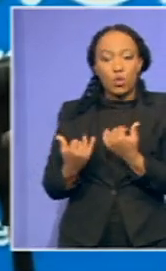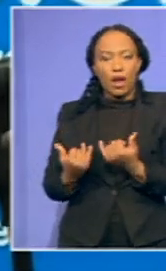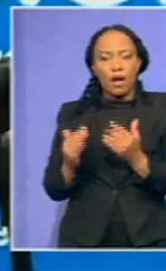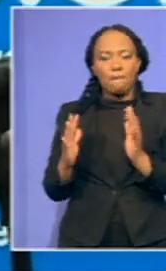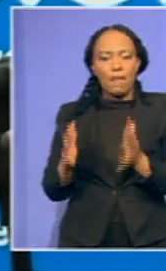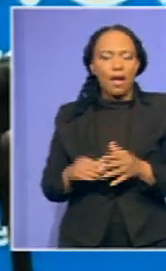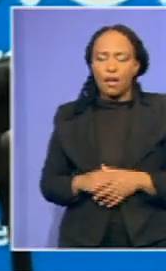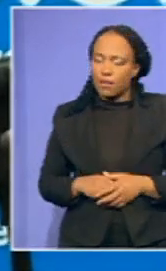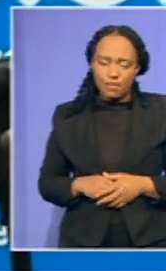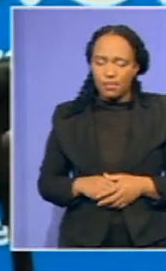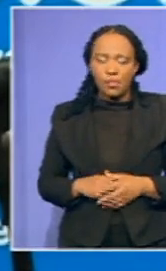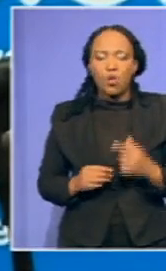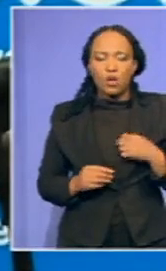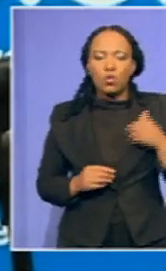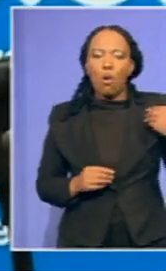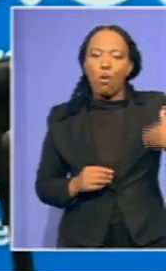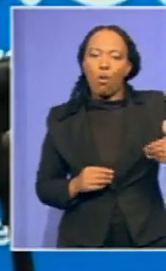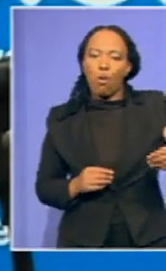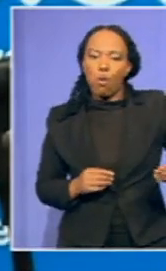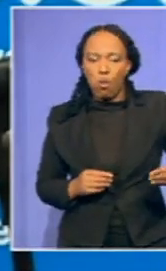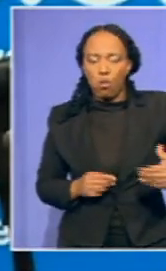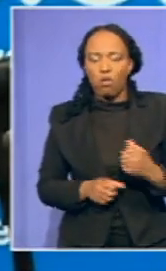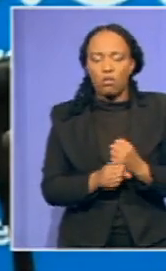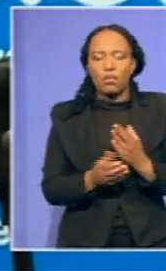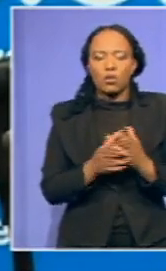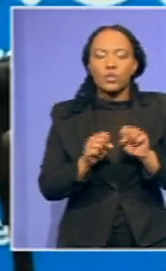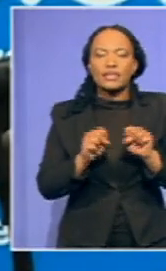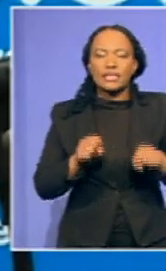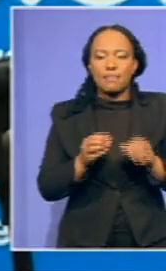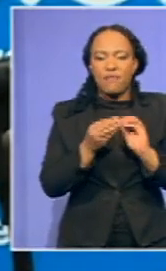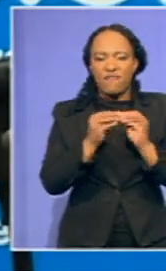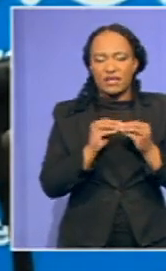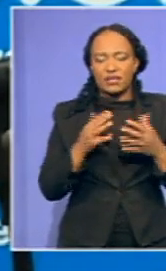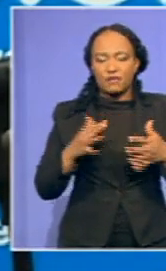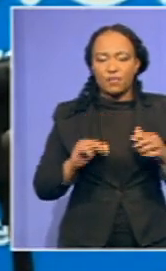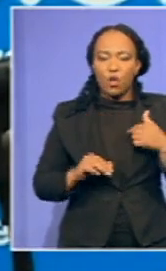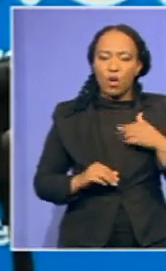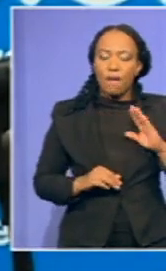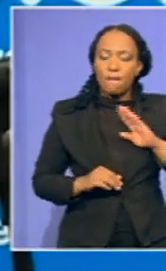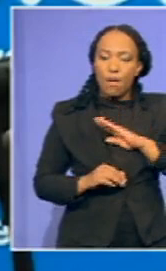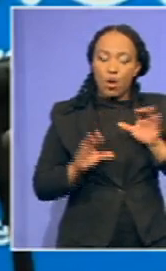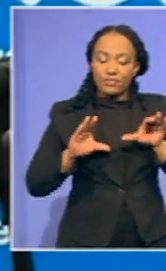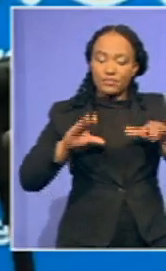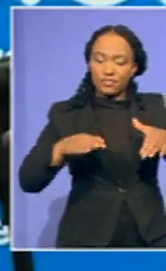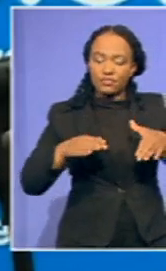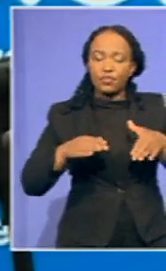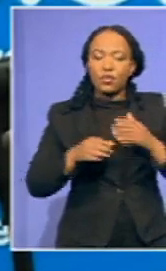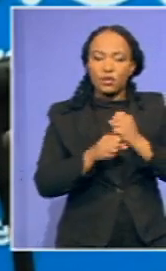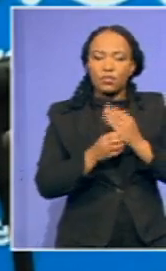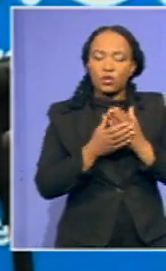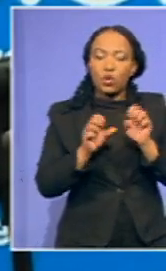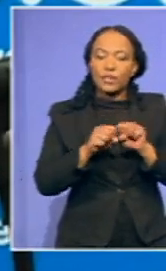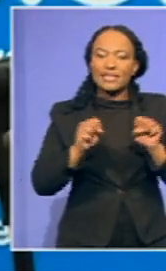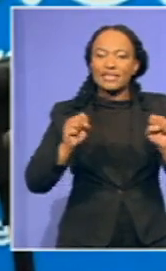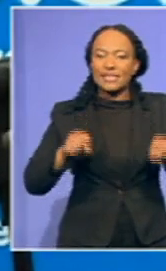basis until the system is fully restored. We as a board are very committed on ensuring that each and every system, we don't just sit and